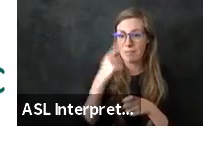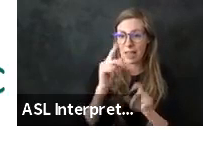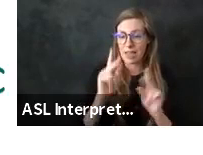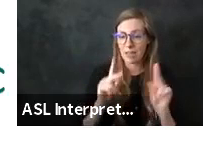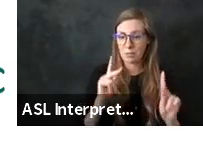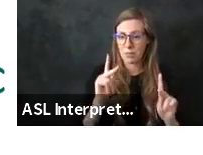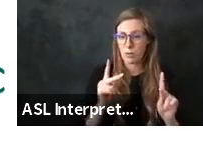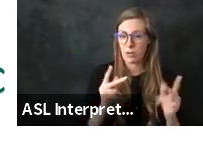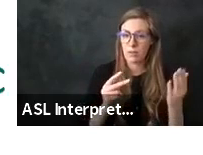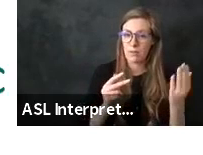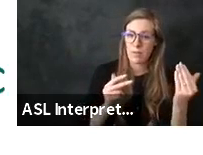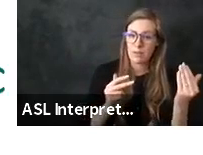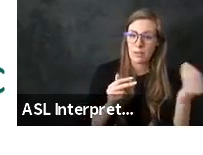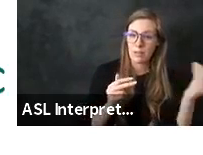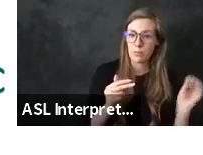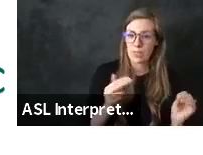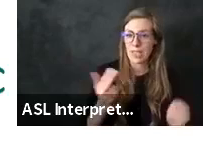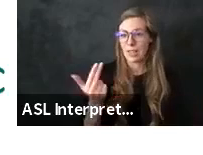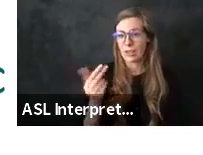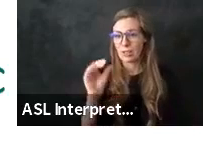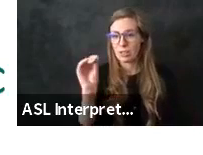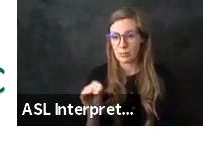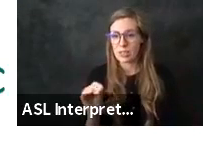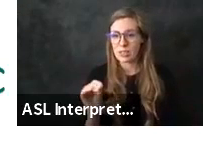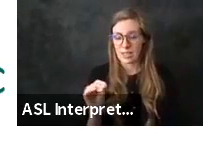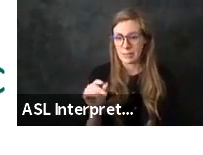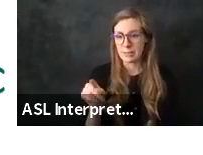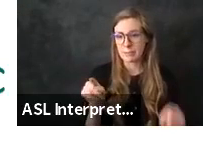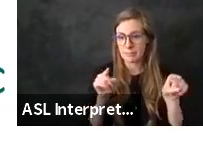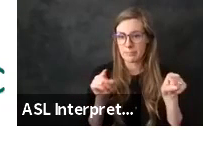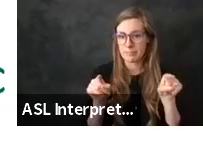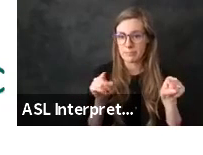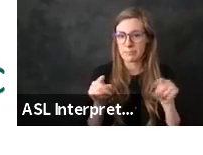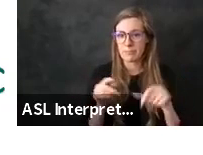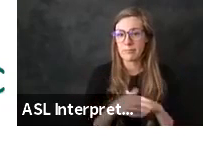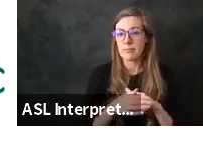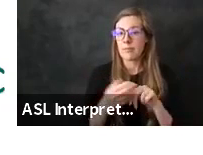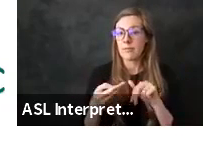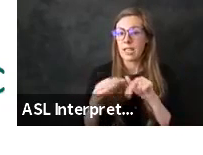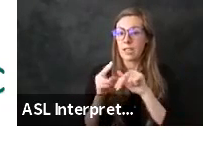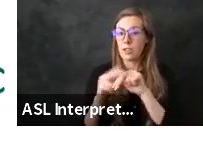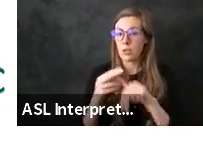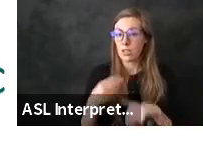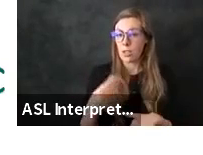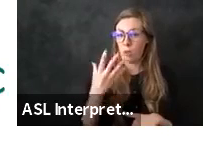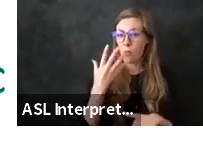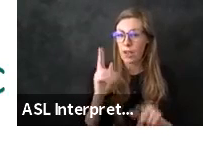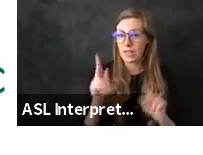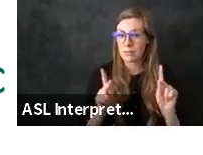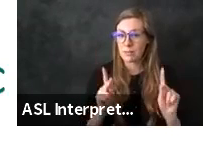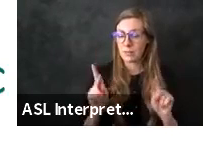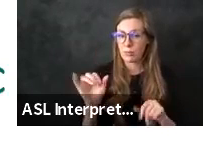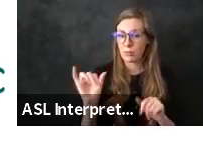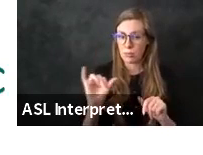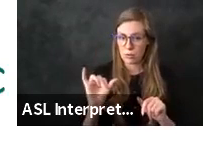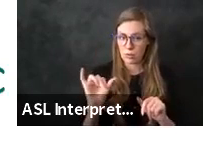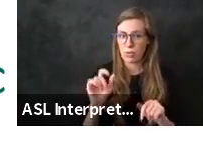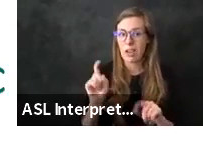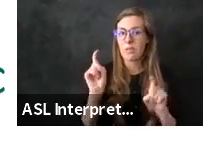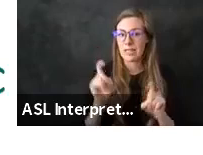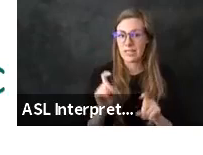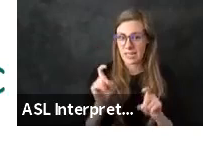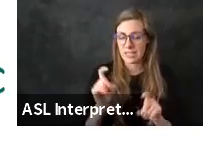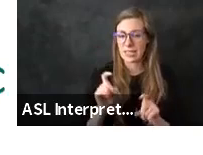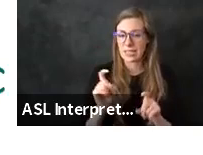and 13% respectively. We have seen an increase among white residents as well. You can see here this line